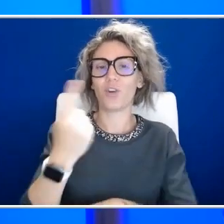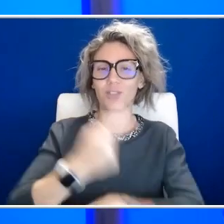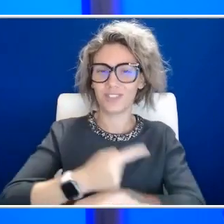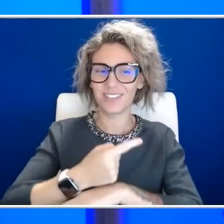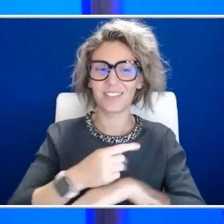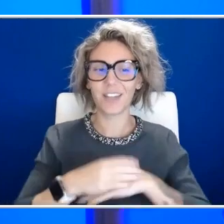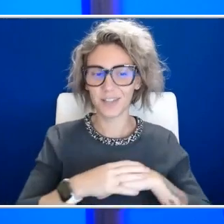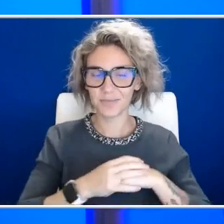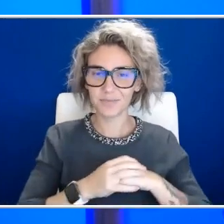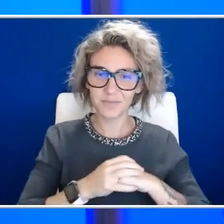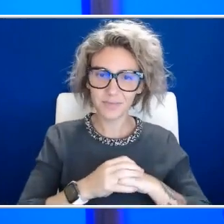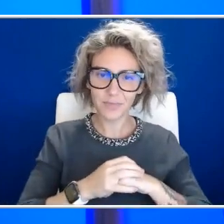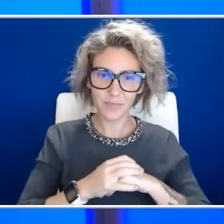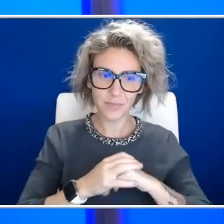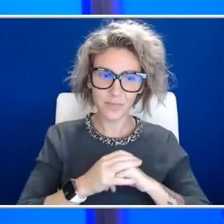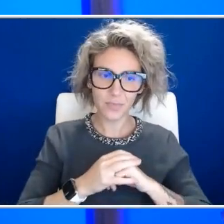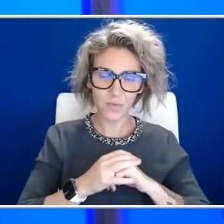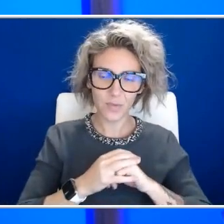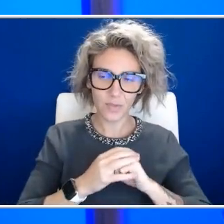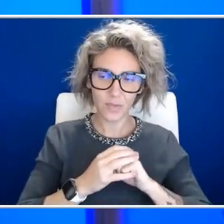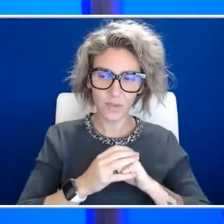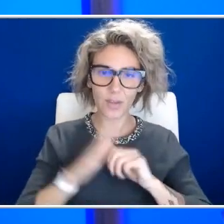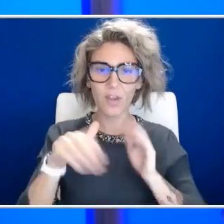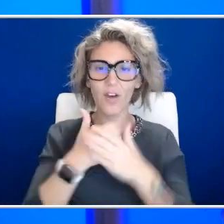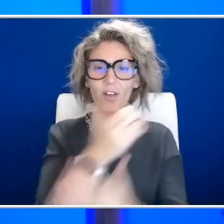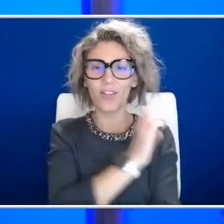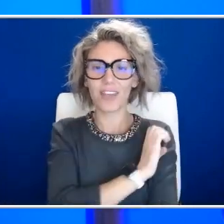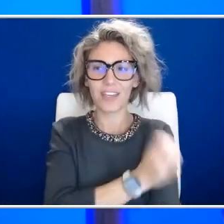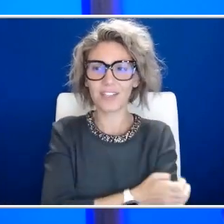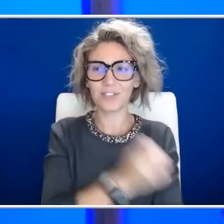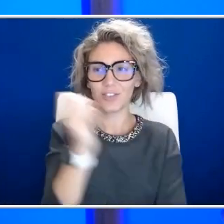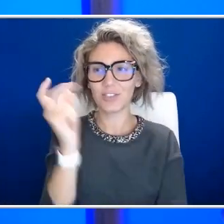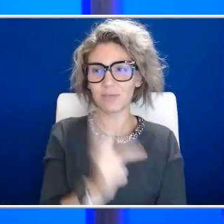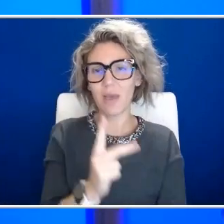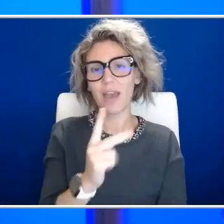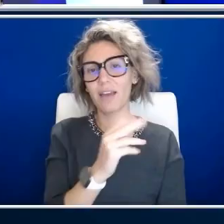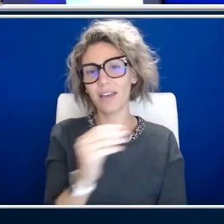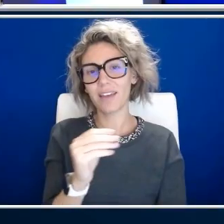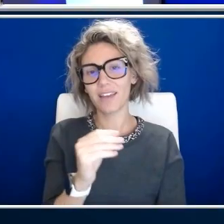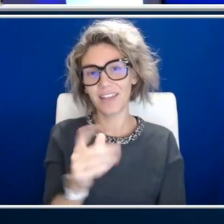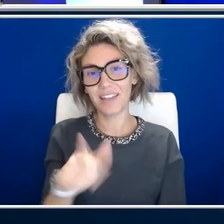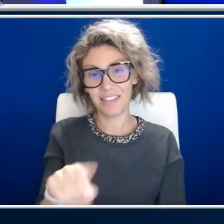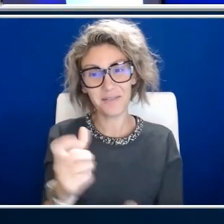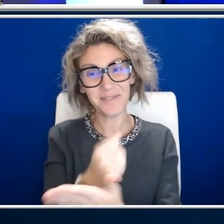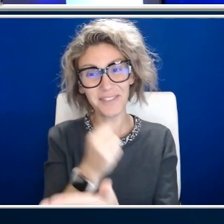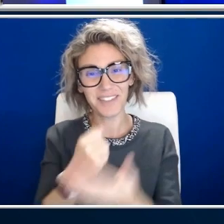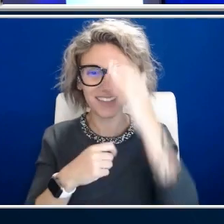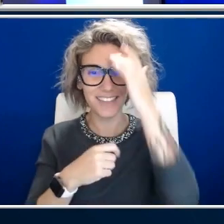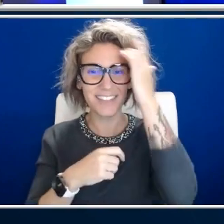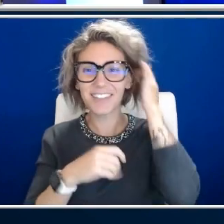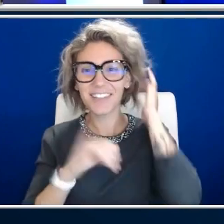the energy is back and all that. So essentially day one. Yeah, Joey, I see you shaking your head. So is that